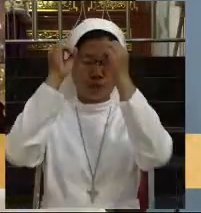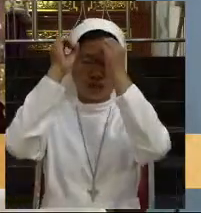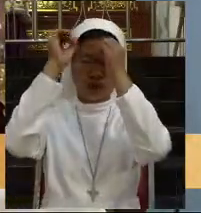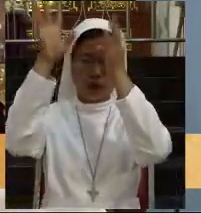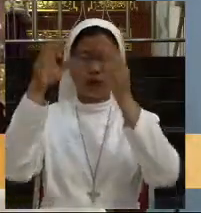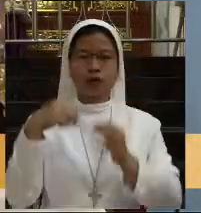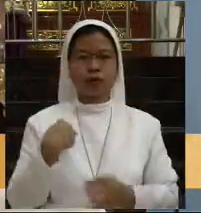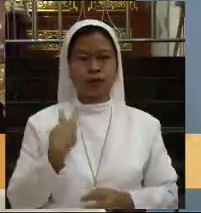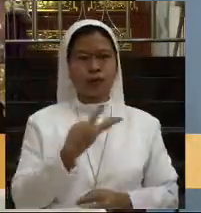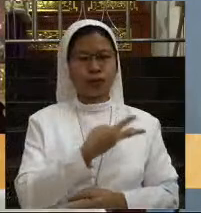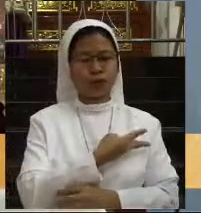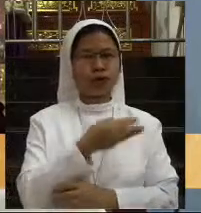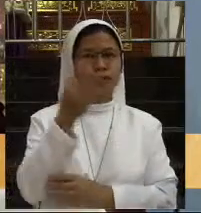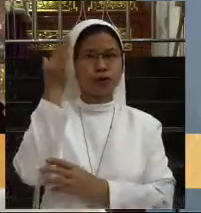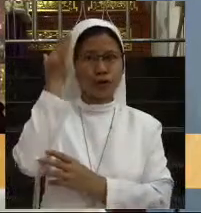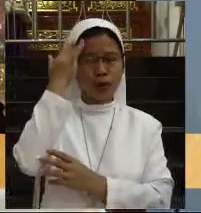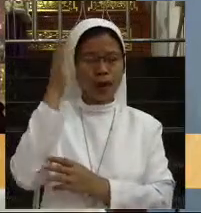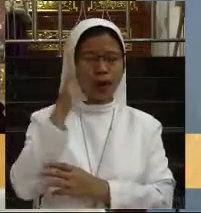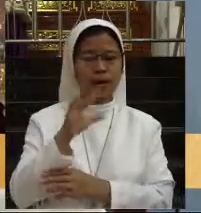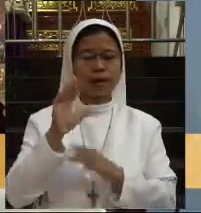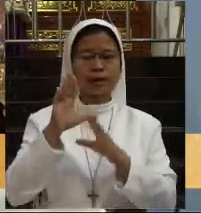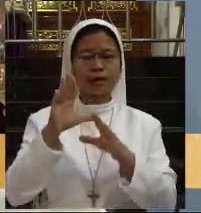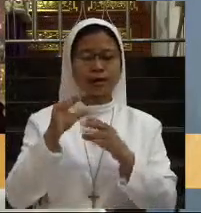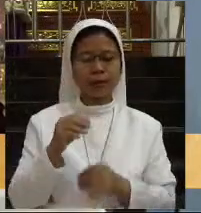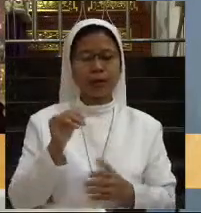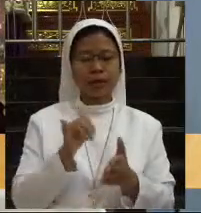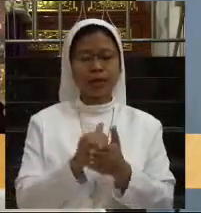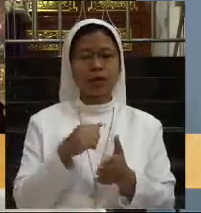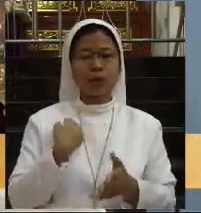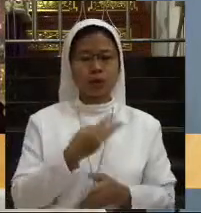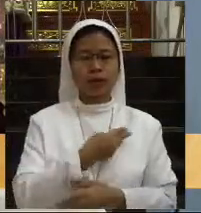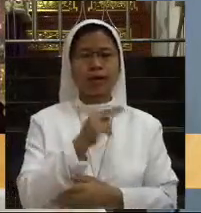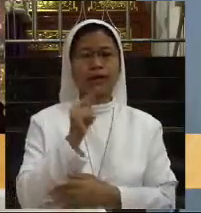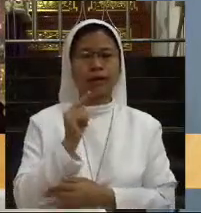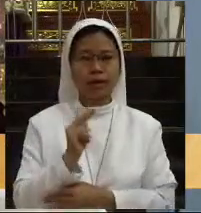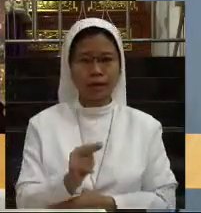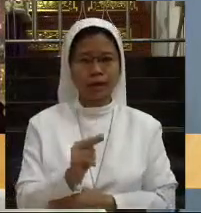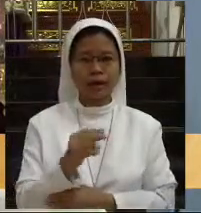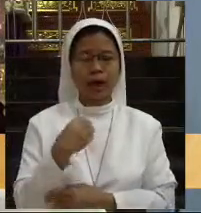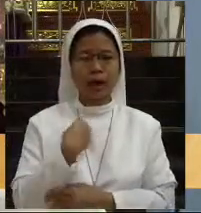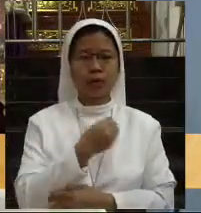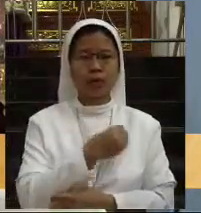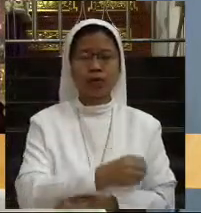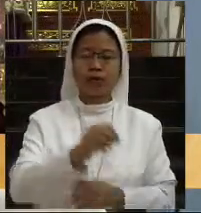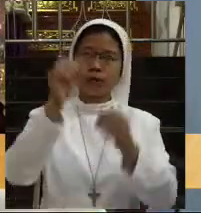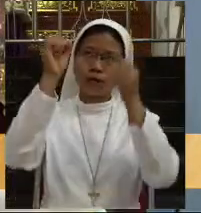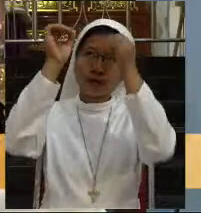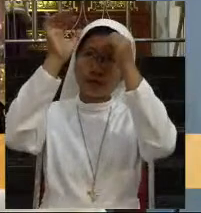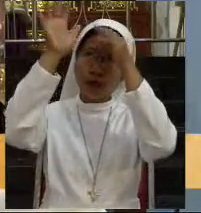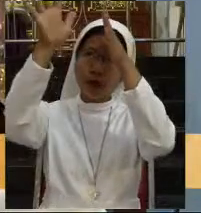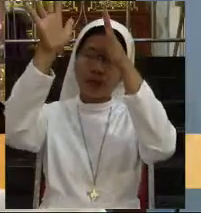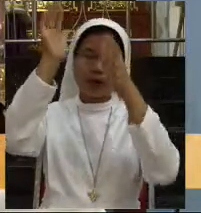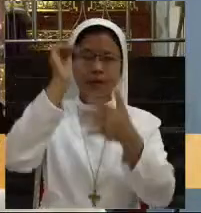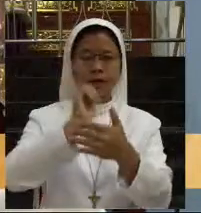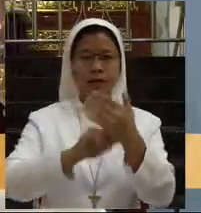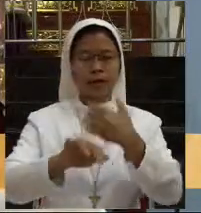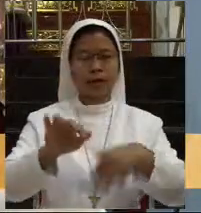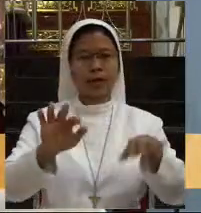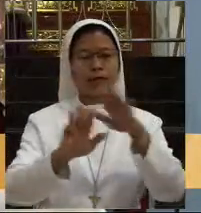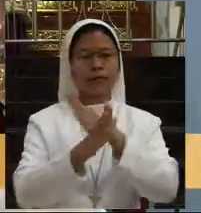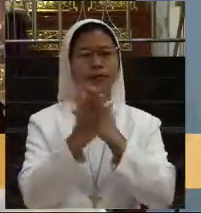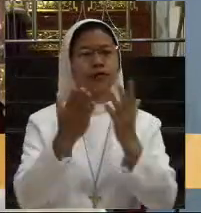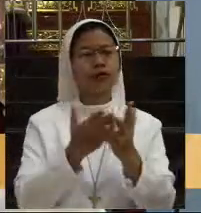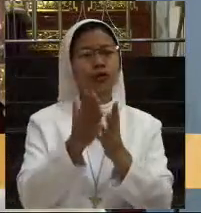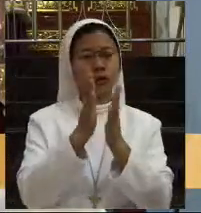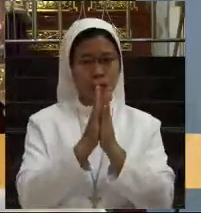We acknowledge at the same time our need of the Father, of our Father. And through prayer, we